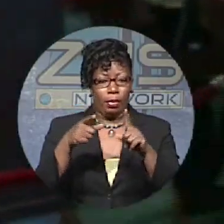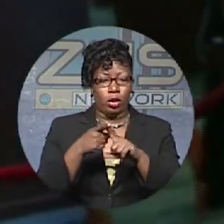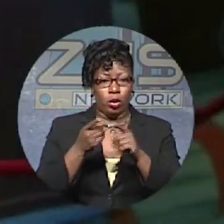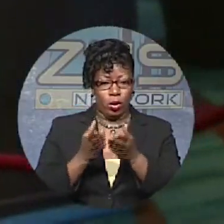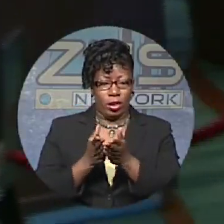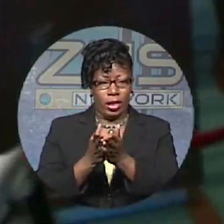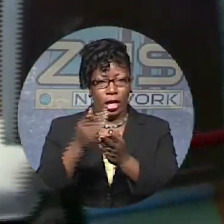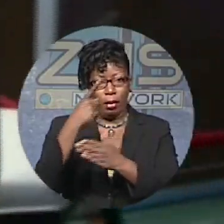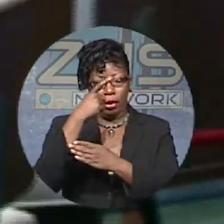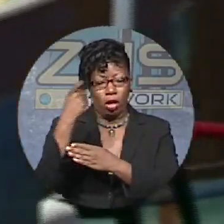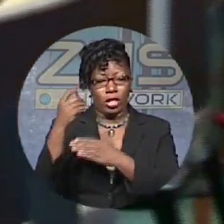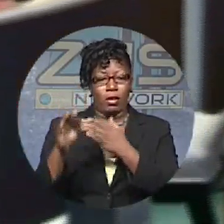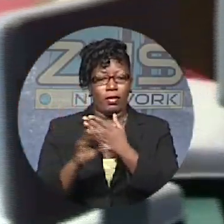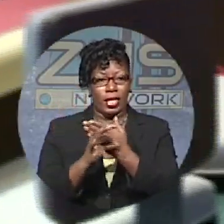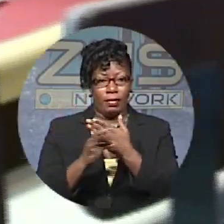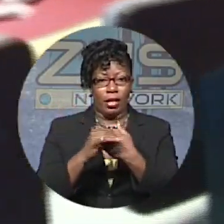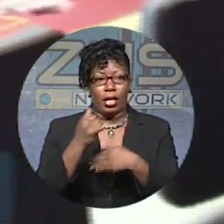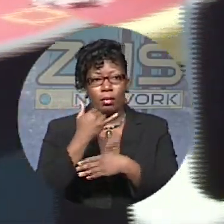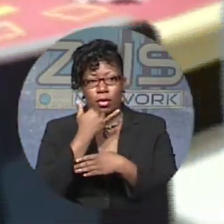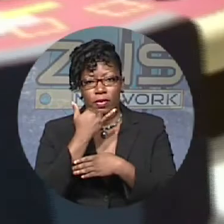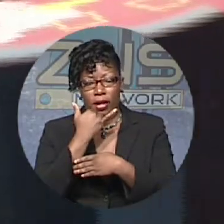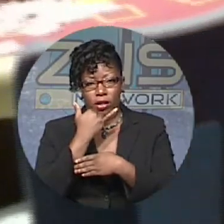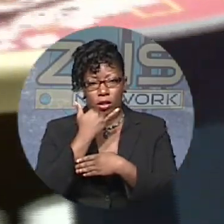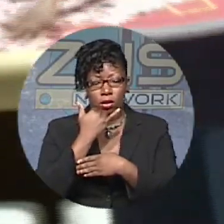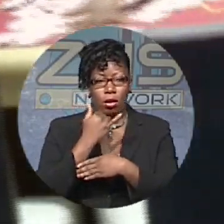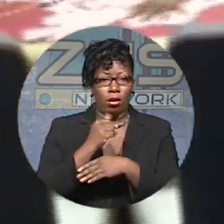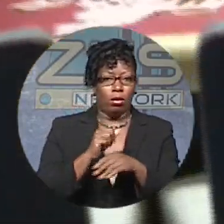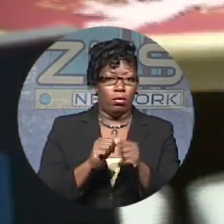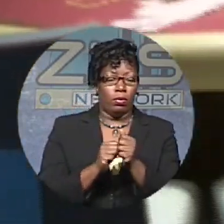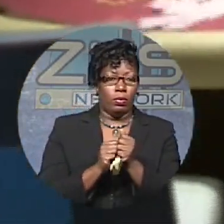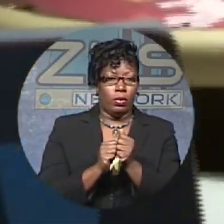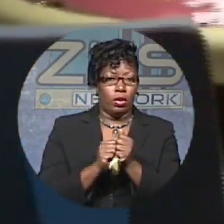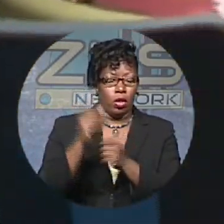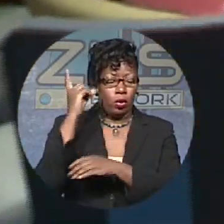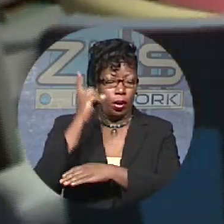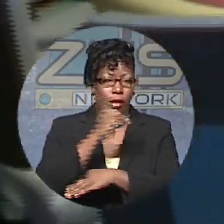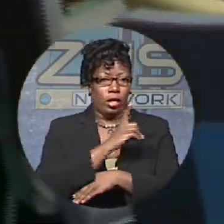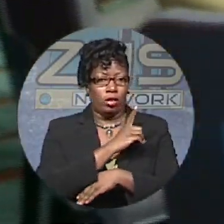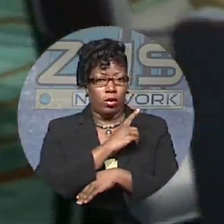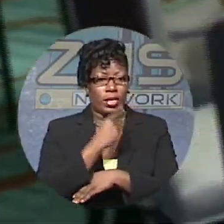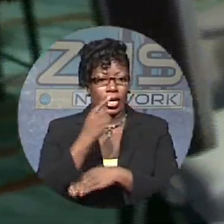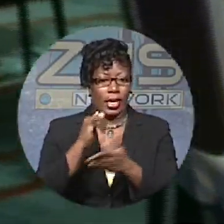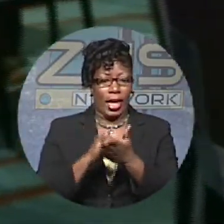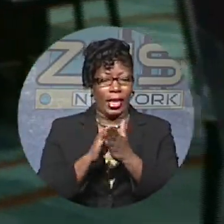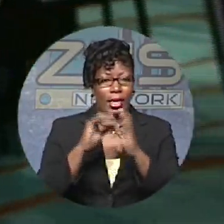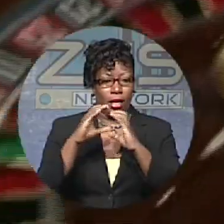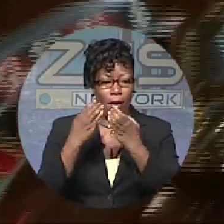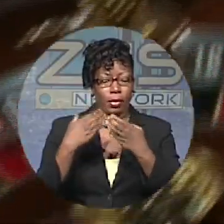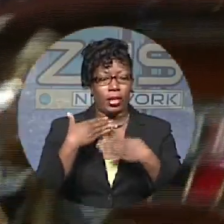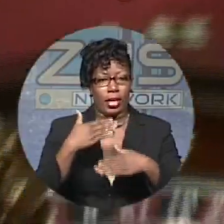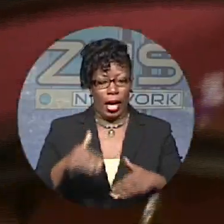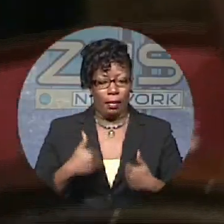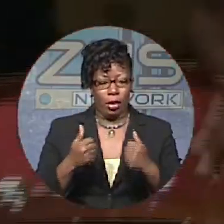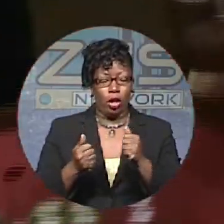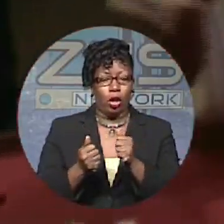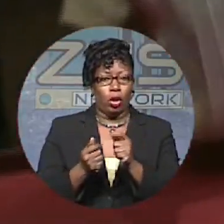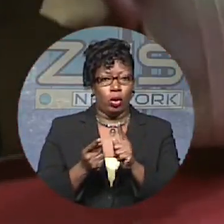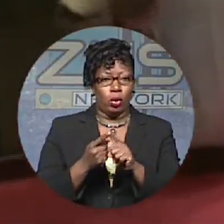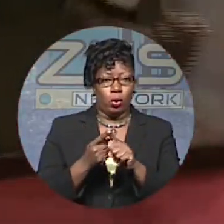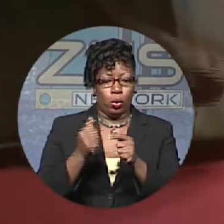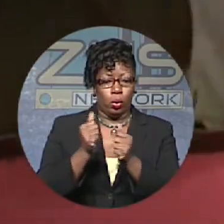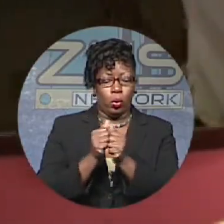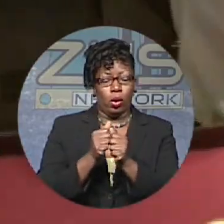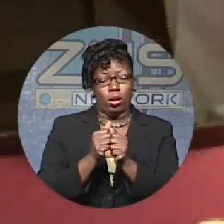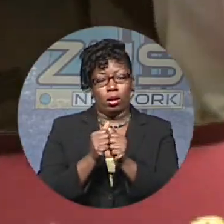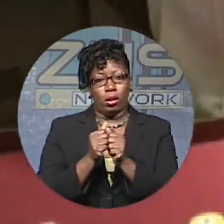safety infractions. President of Resorts World Bimini, Dana Leibovitz, says the company is pleased to work with the U.S. Coast Guard to bring the ferry